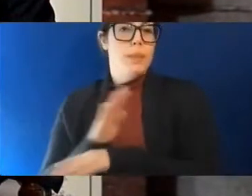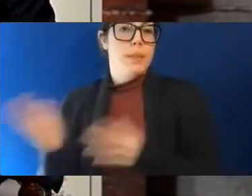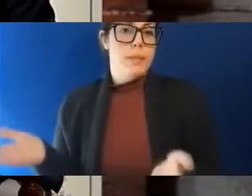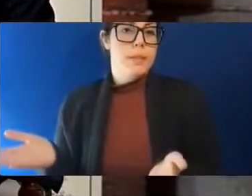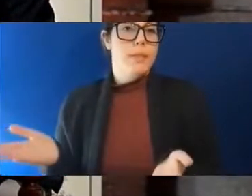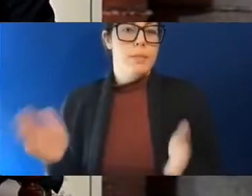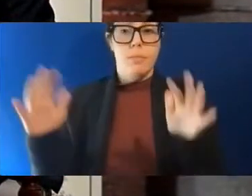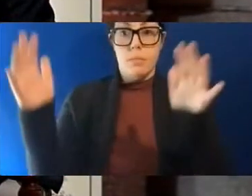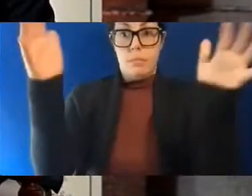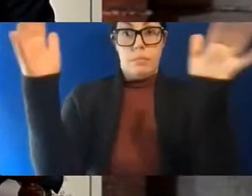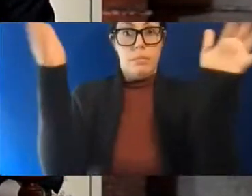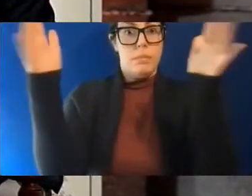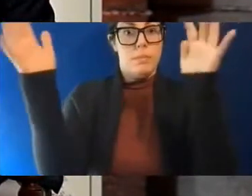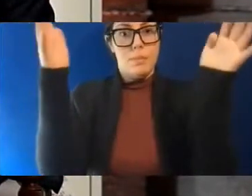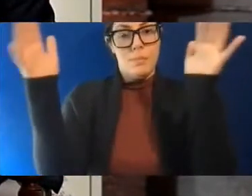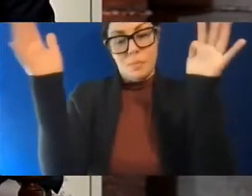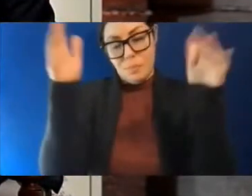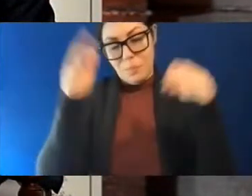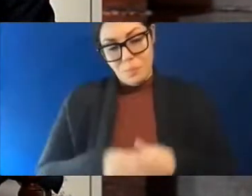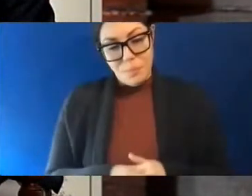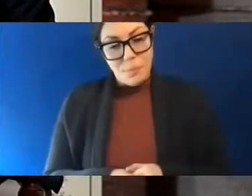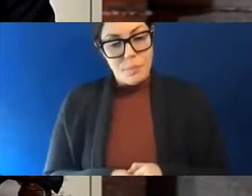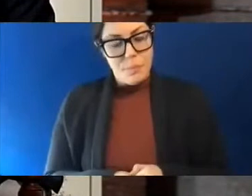an opportunity.